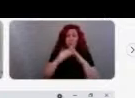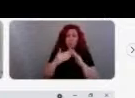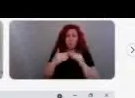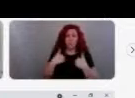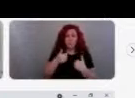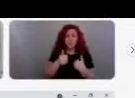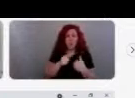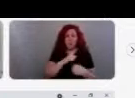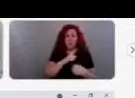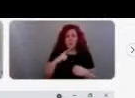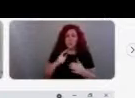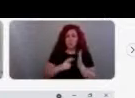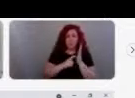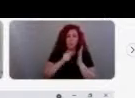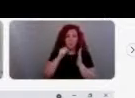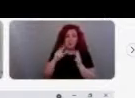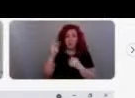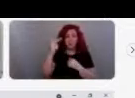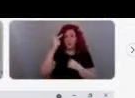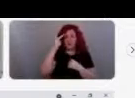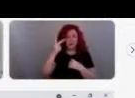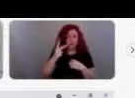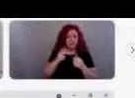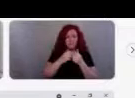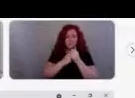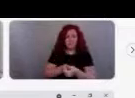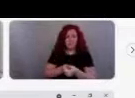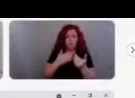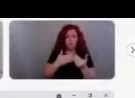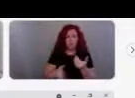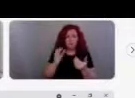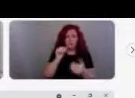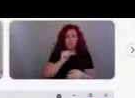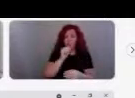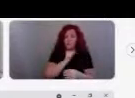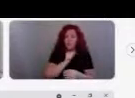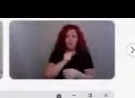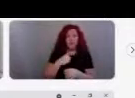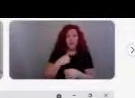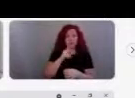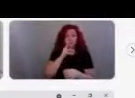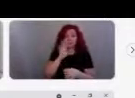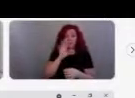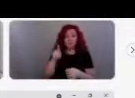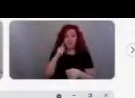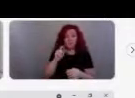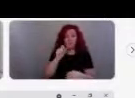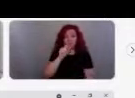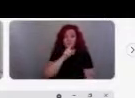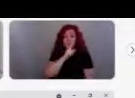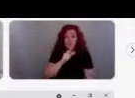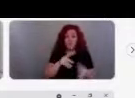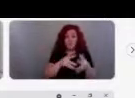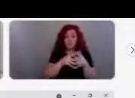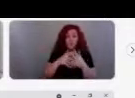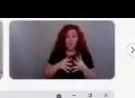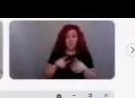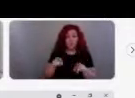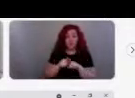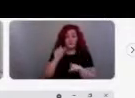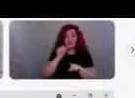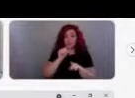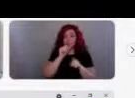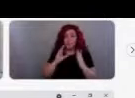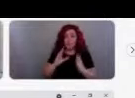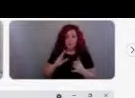demands we are not politically homogenous with the rest of arizona i am speaking up this morning because scottsdale as americans and as arizonans